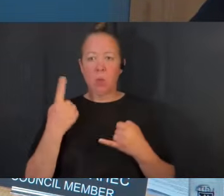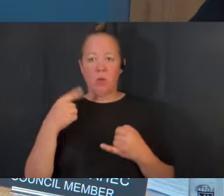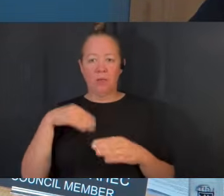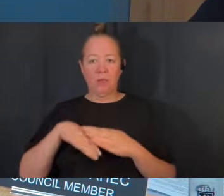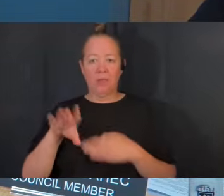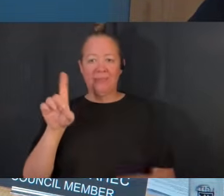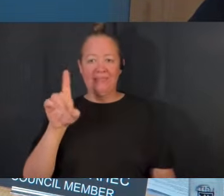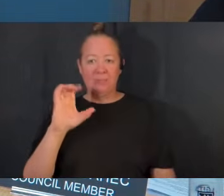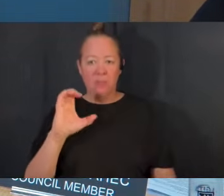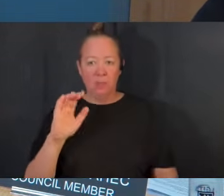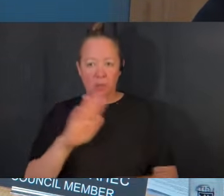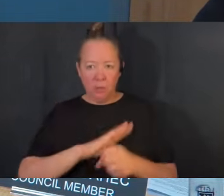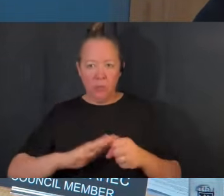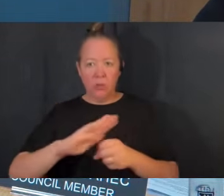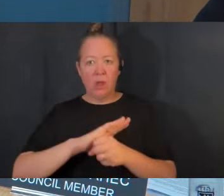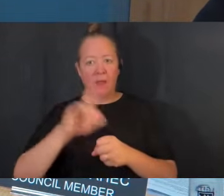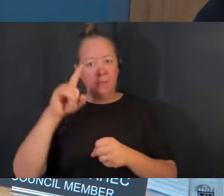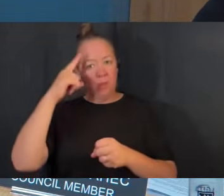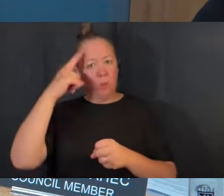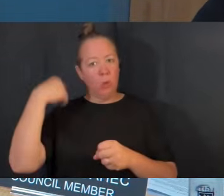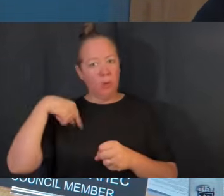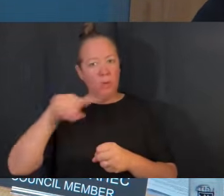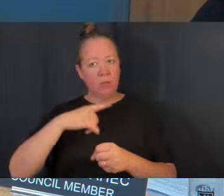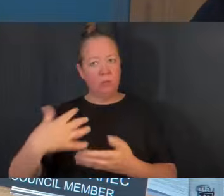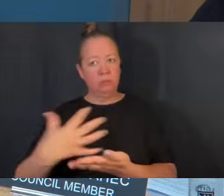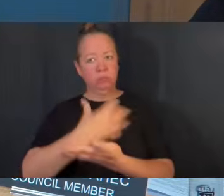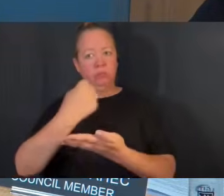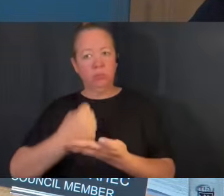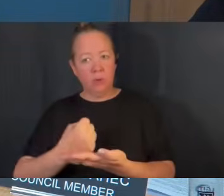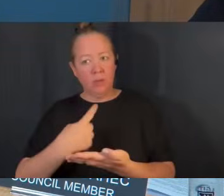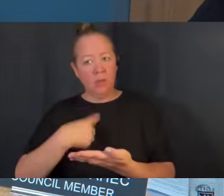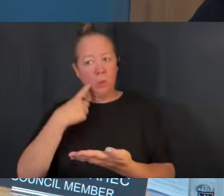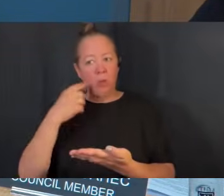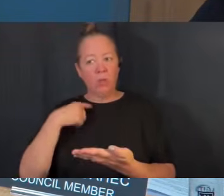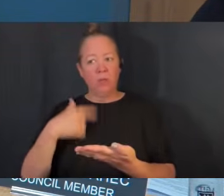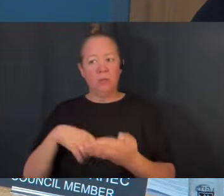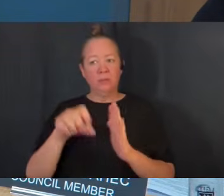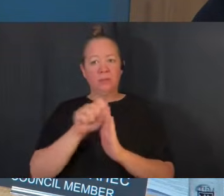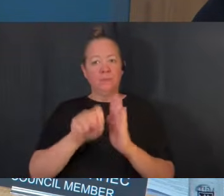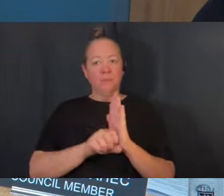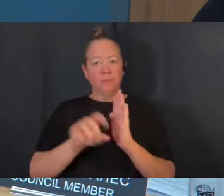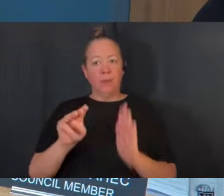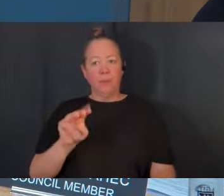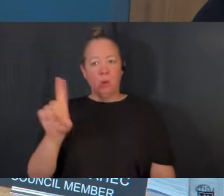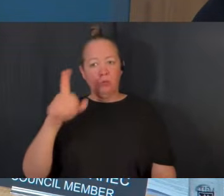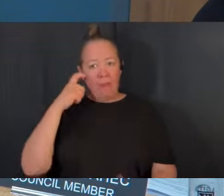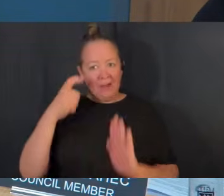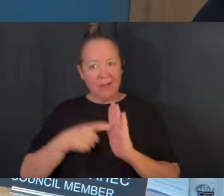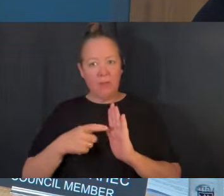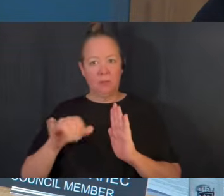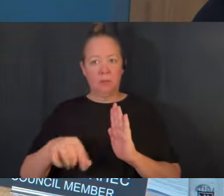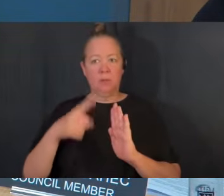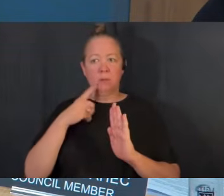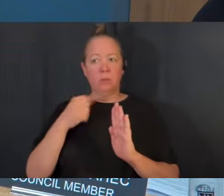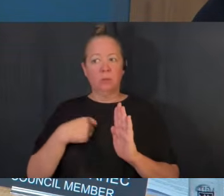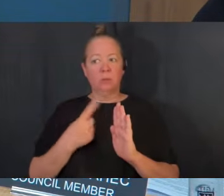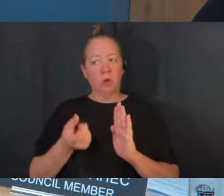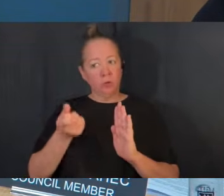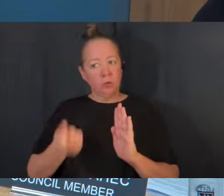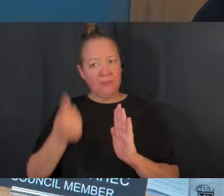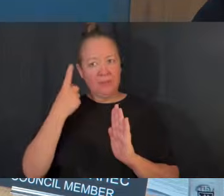of that fact, and I think we need to get the state to recognize that fact so that it sees this as a scarce state